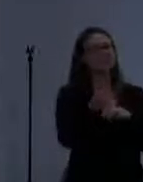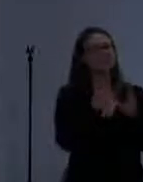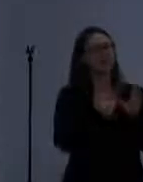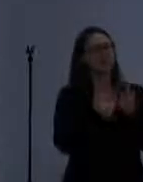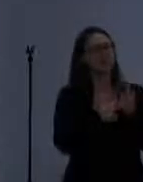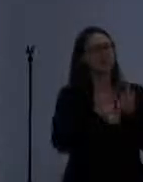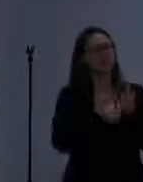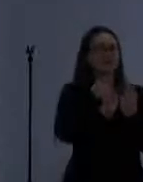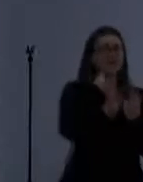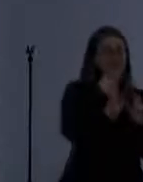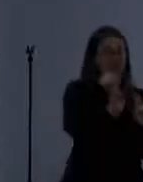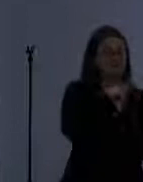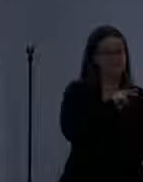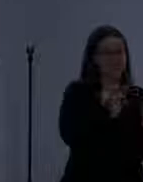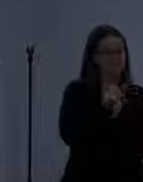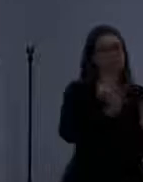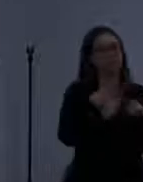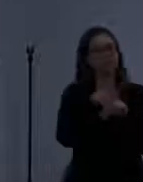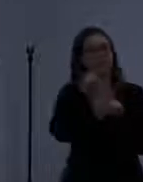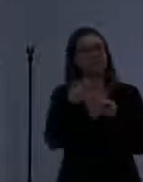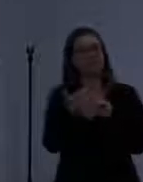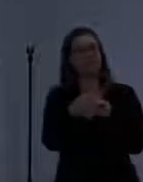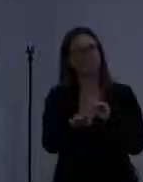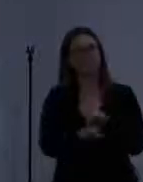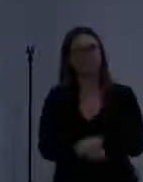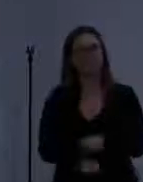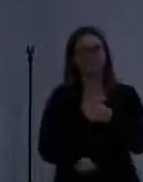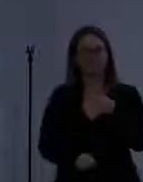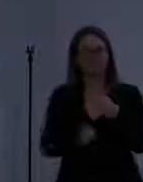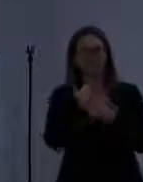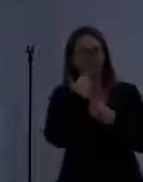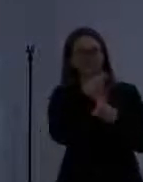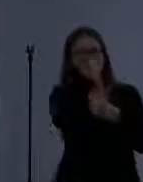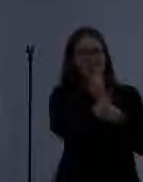role that we can take. Mm-hmm. Yes, thank you.